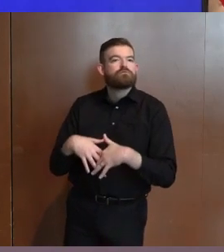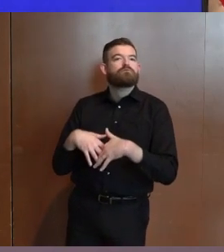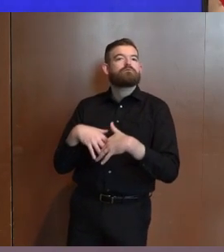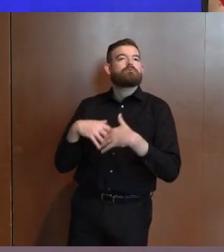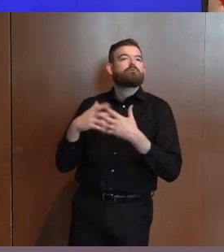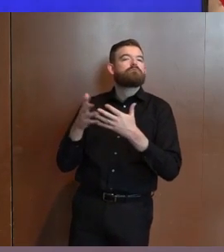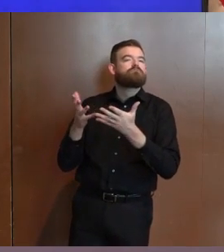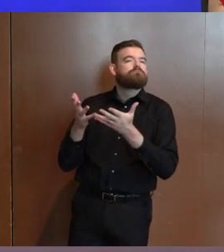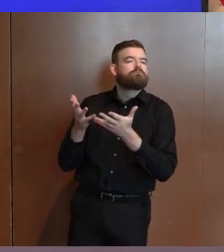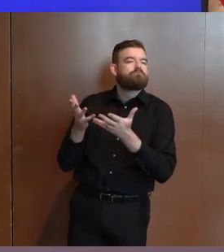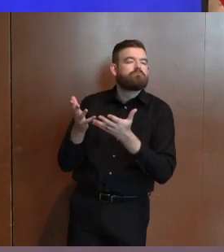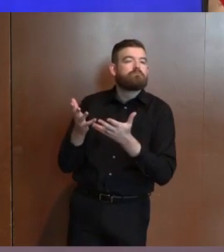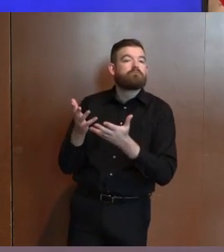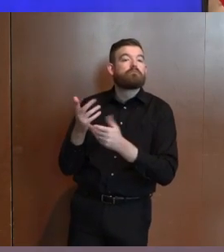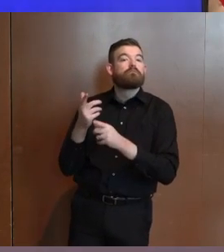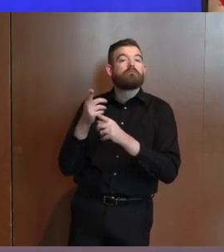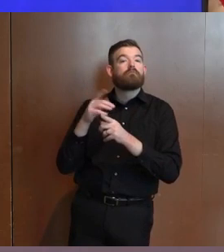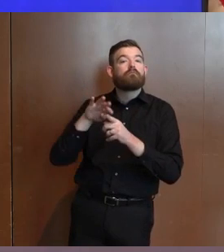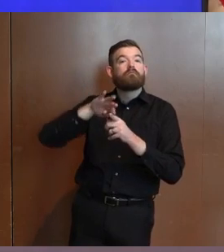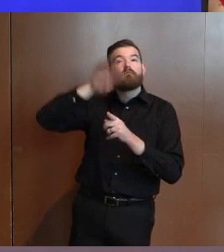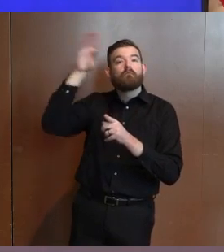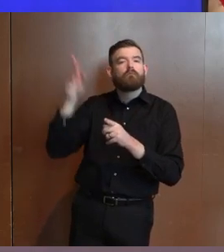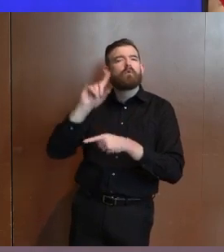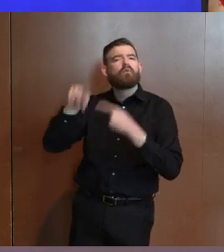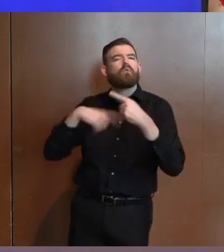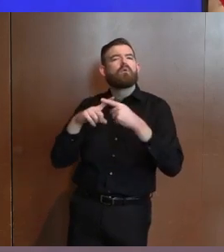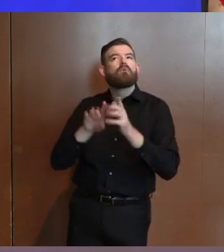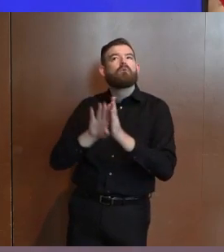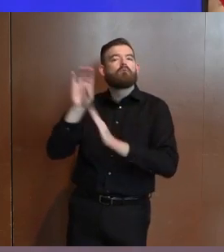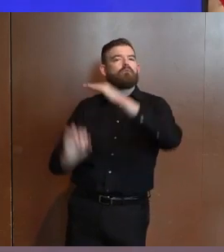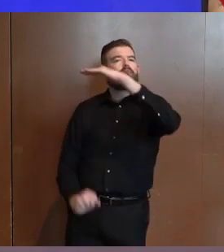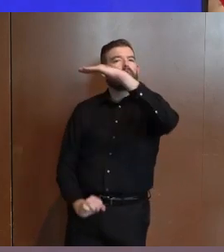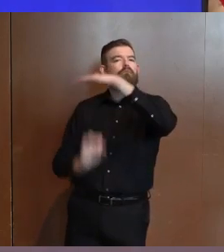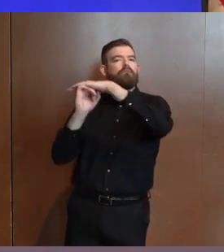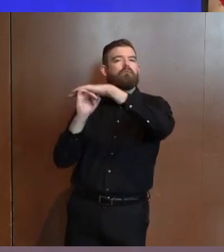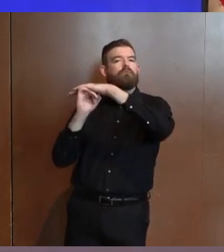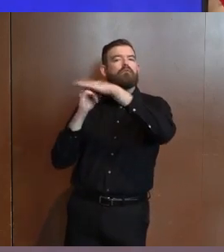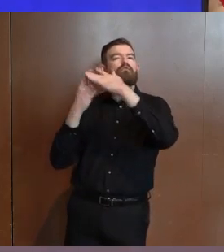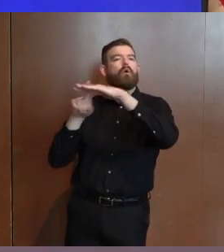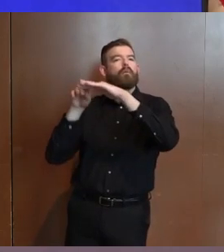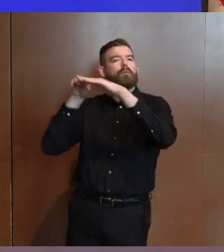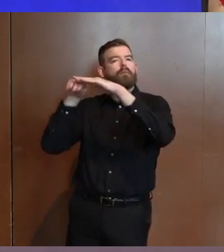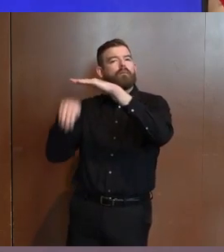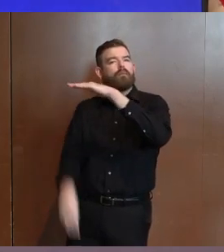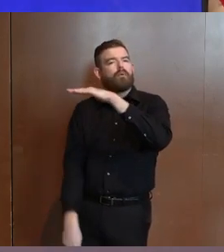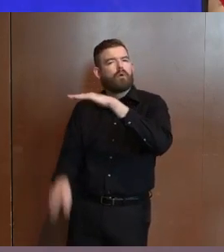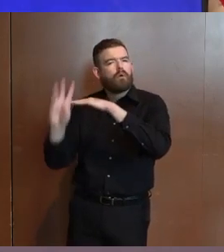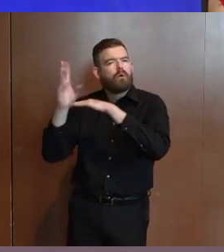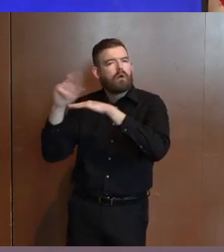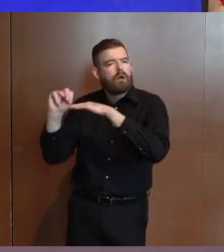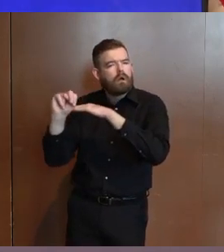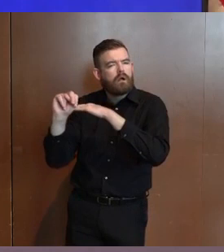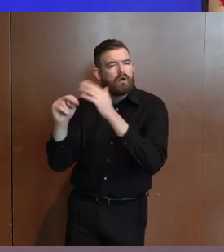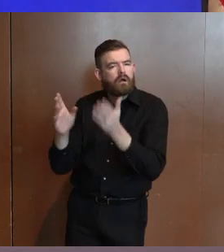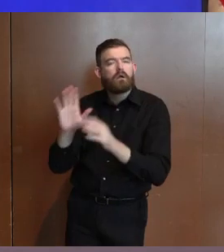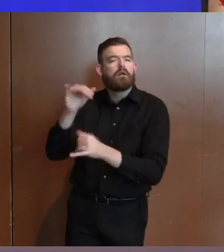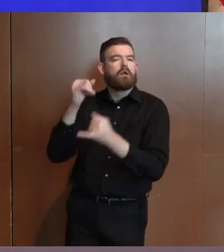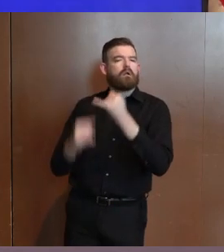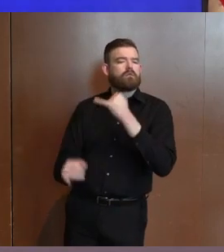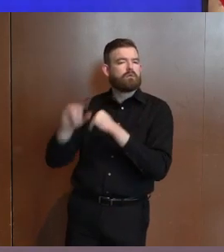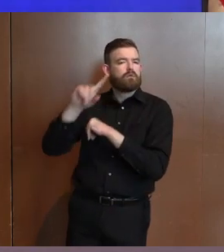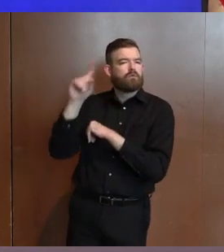peak based on the daily numbers? I know this was just asked. Apologies if I missed that. And then finally, Governor, you said on Monday people